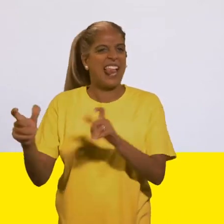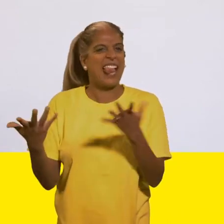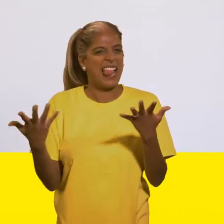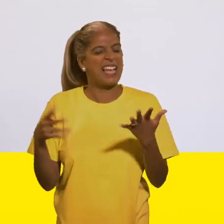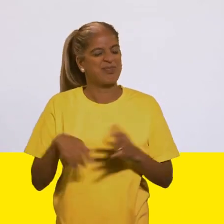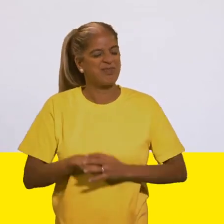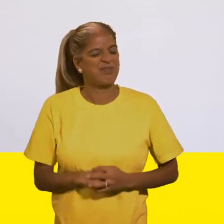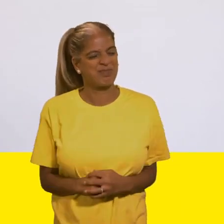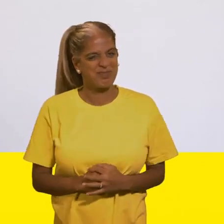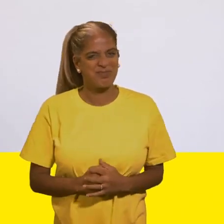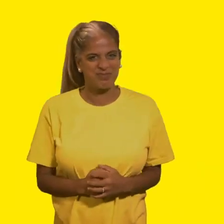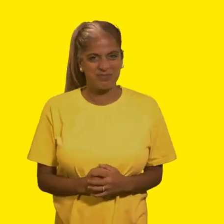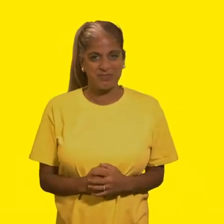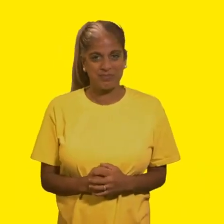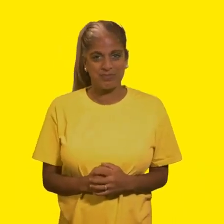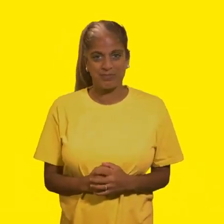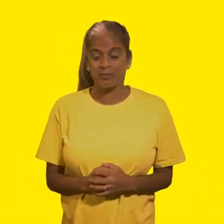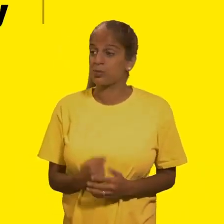I struggle to adapt to.